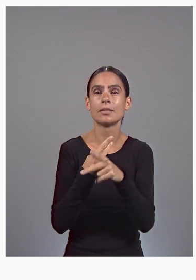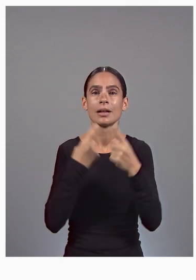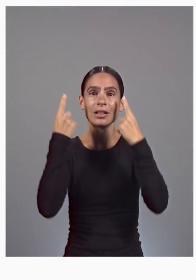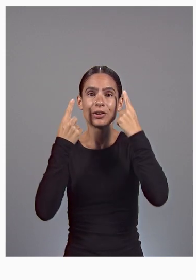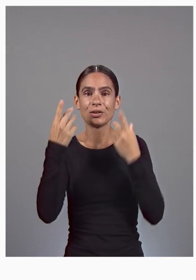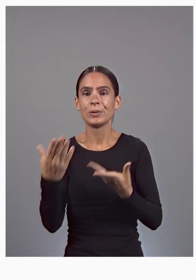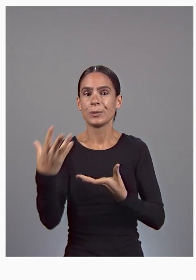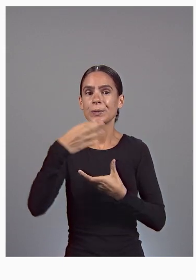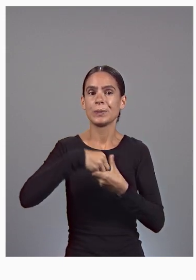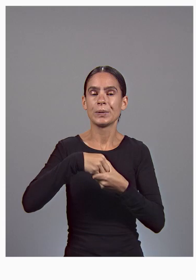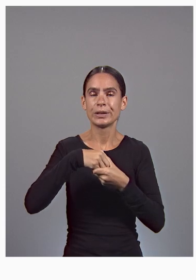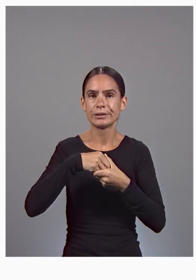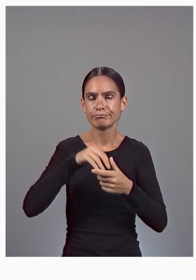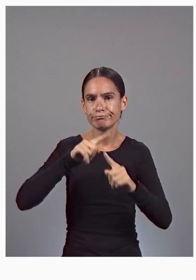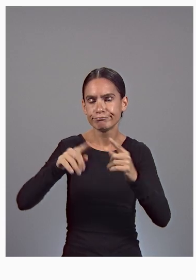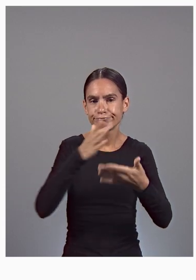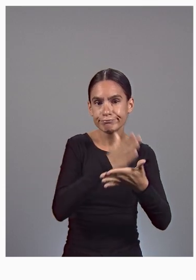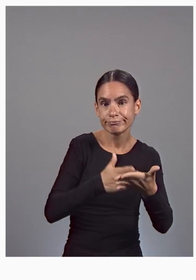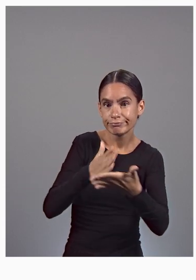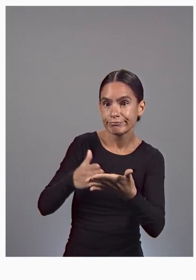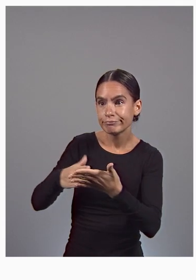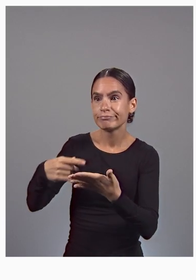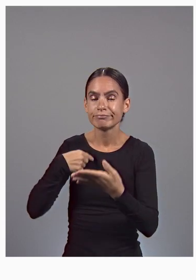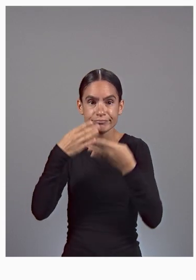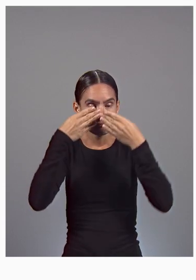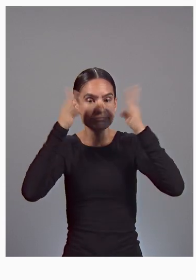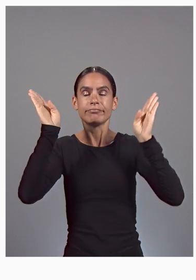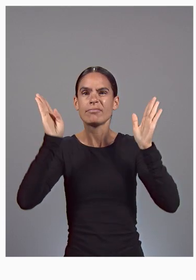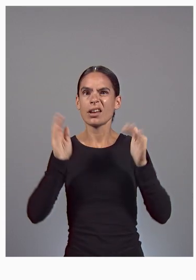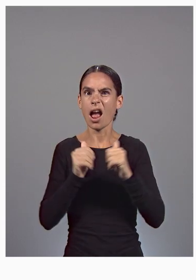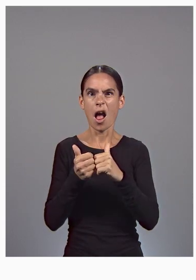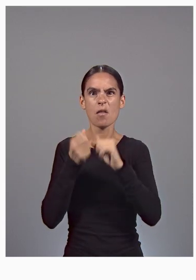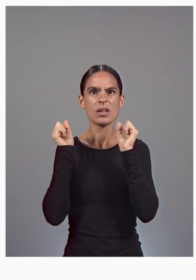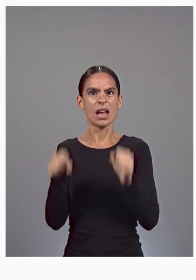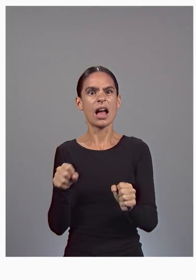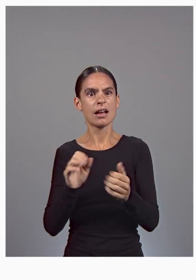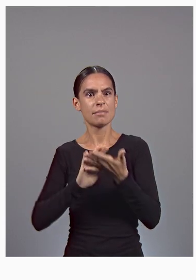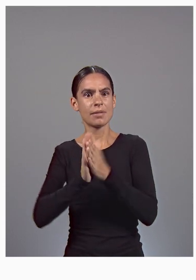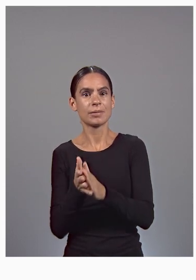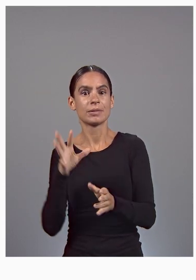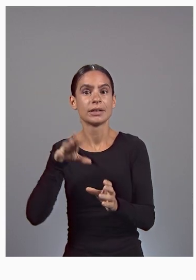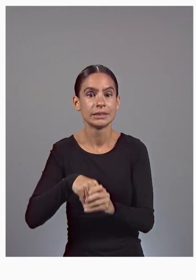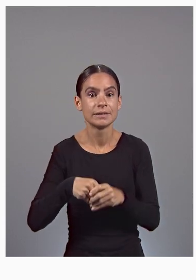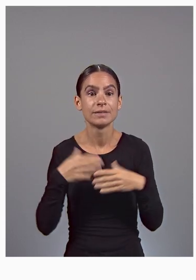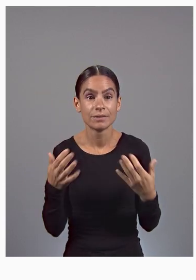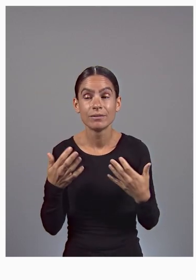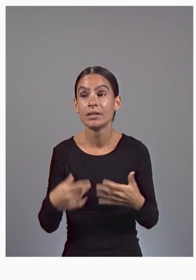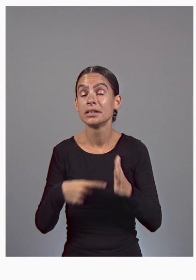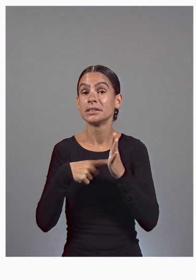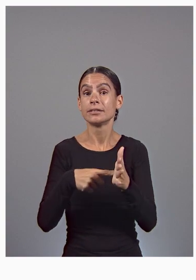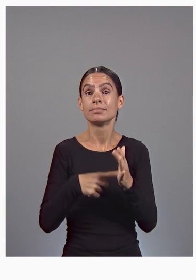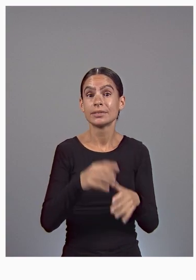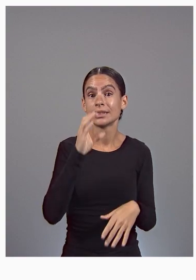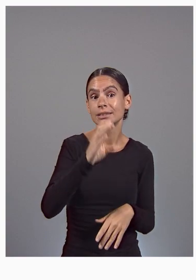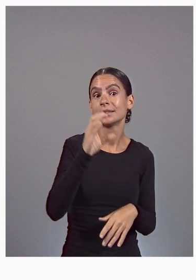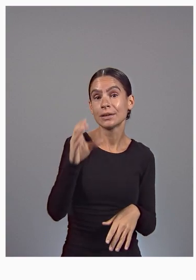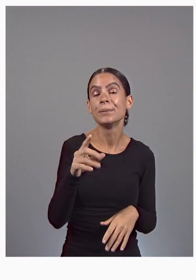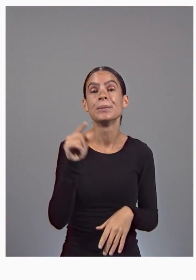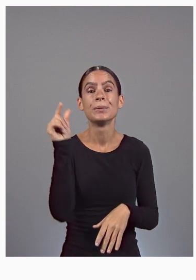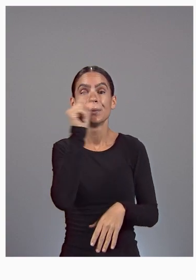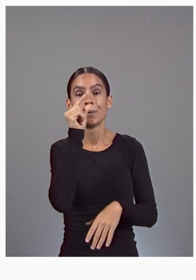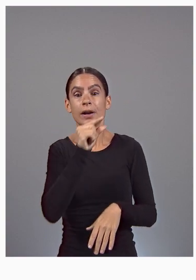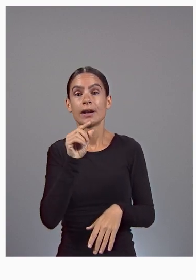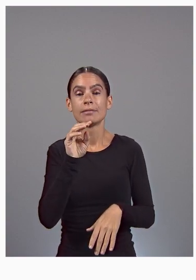be more inclusive. For example, closed captioning in Google Meet helps all of us process information better